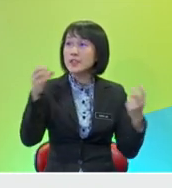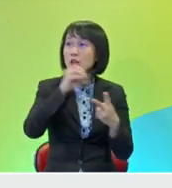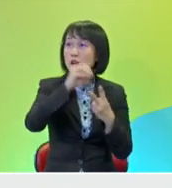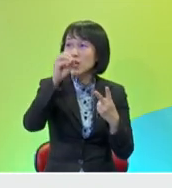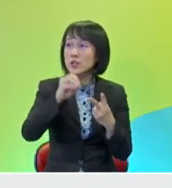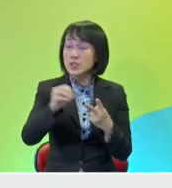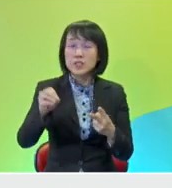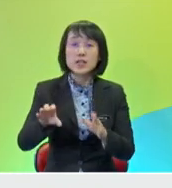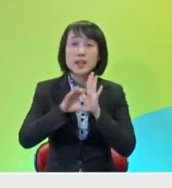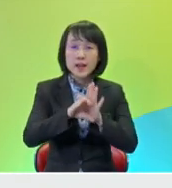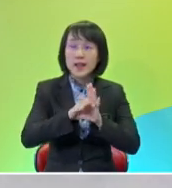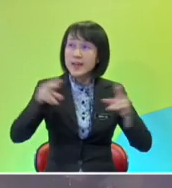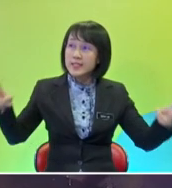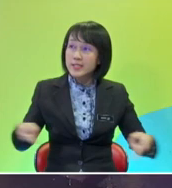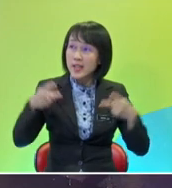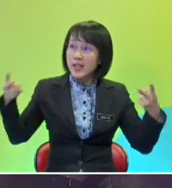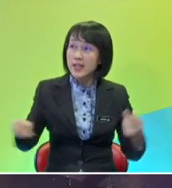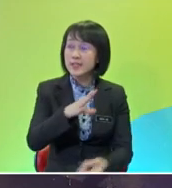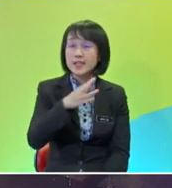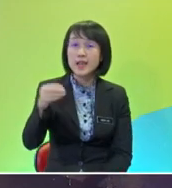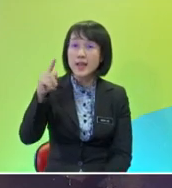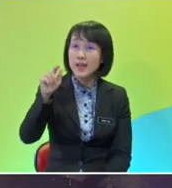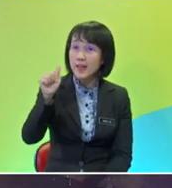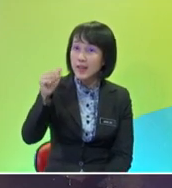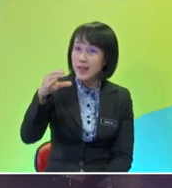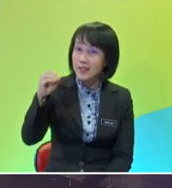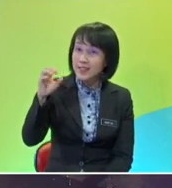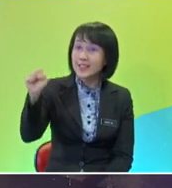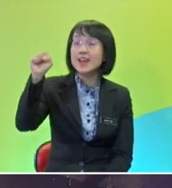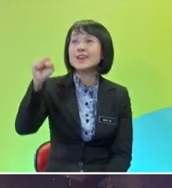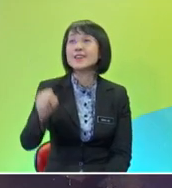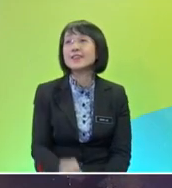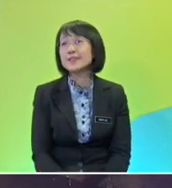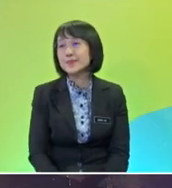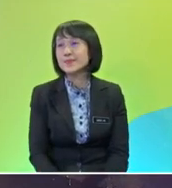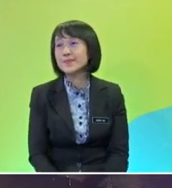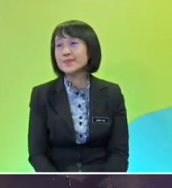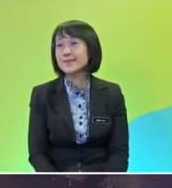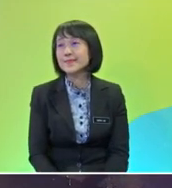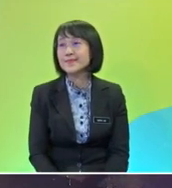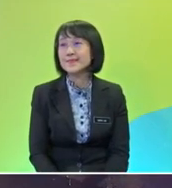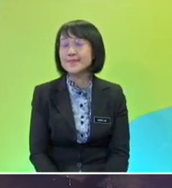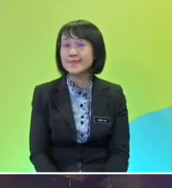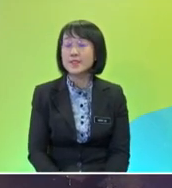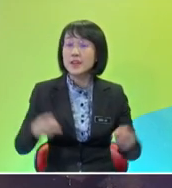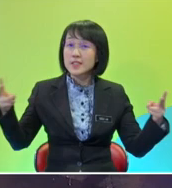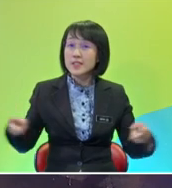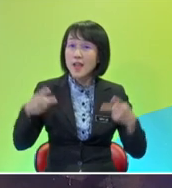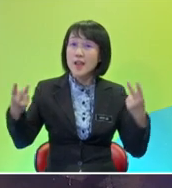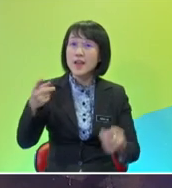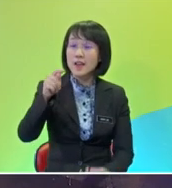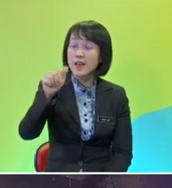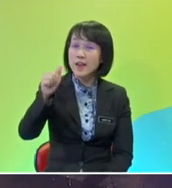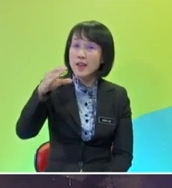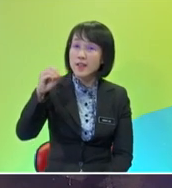tacos. Oh, that means not necessarily is it not too healthy, but salad and tacos are also fast food. Yeah, you get it in a fast